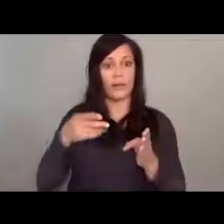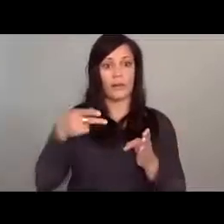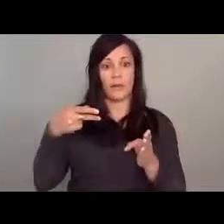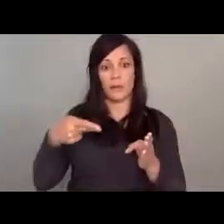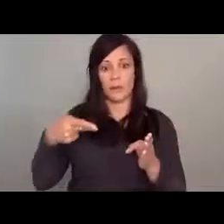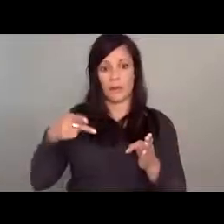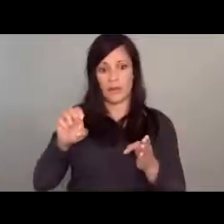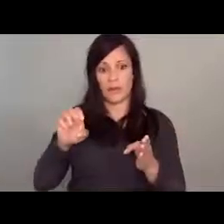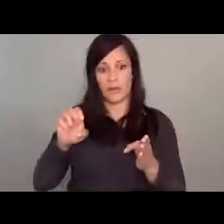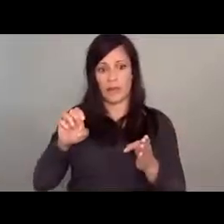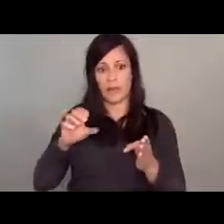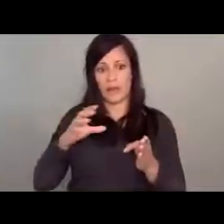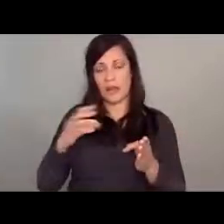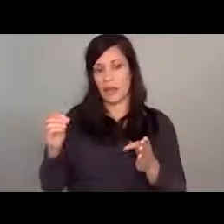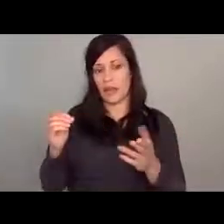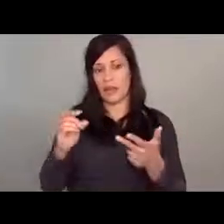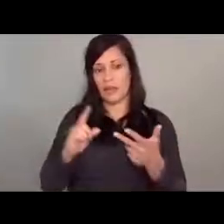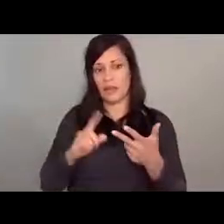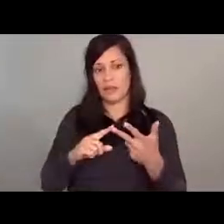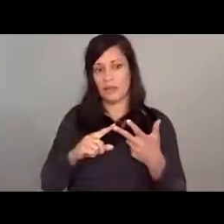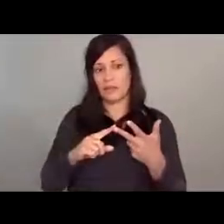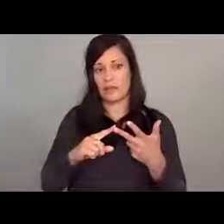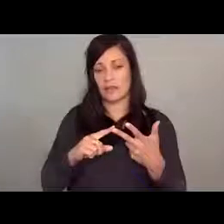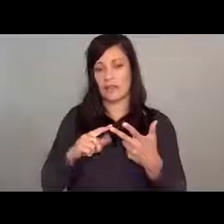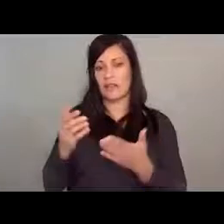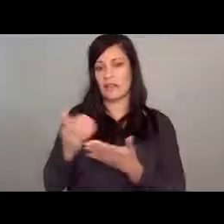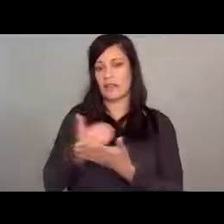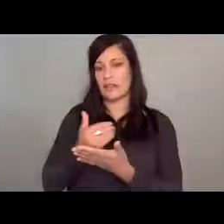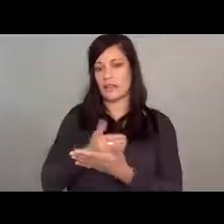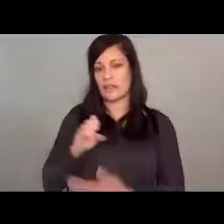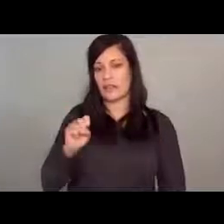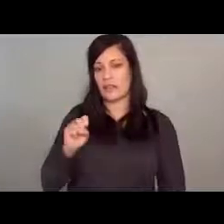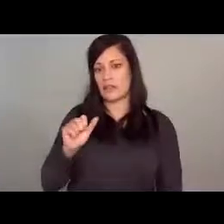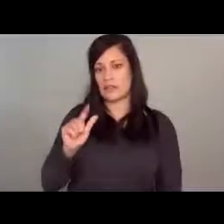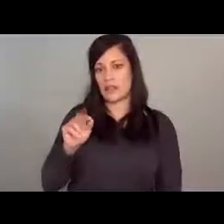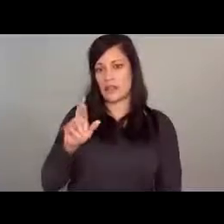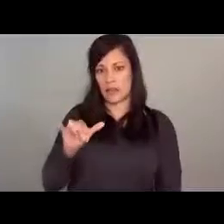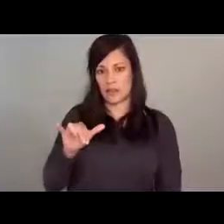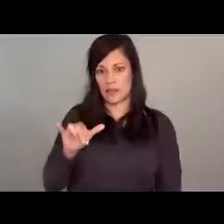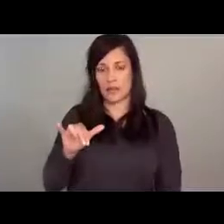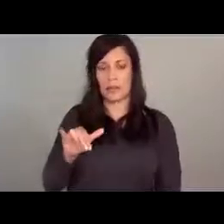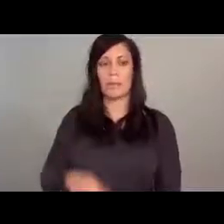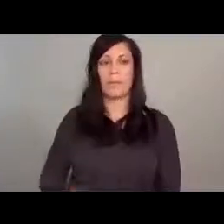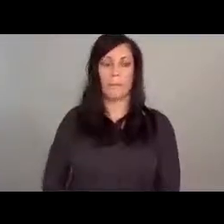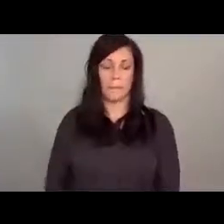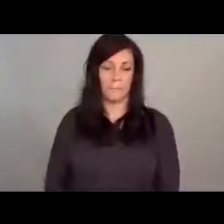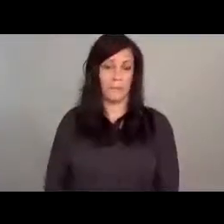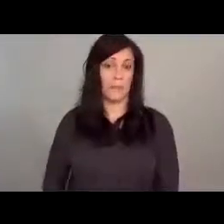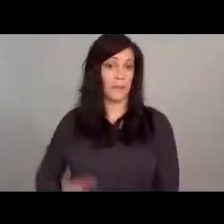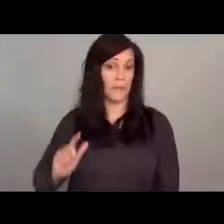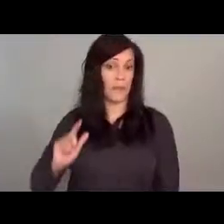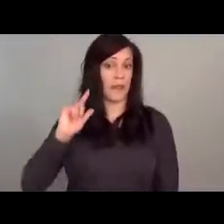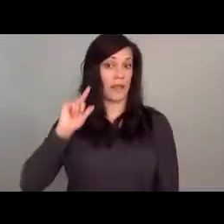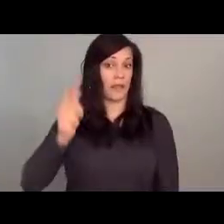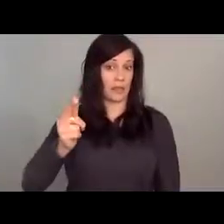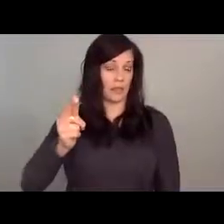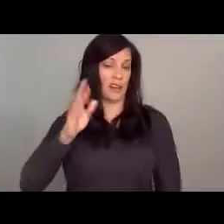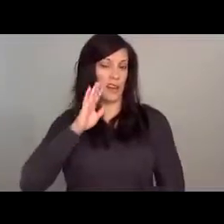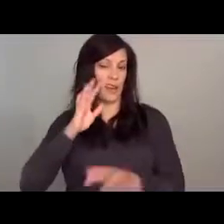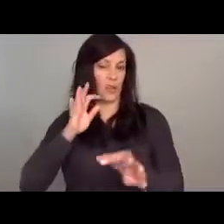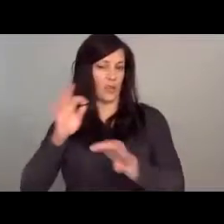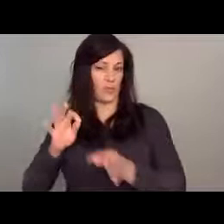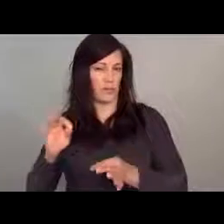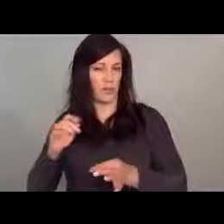costs, and salary. And later on, when we get to the narrative, I will explain that